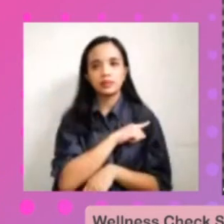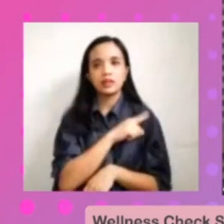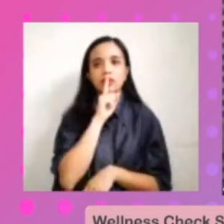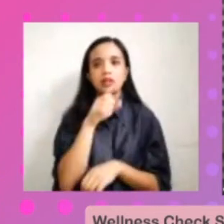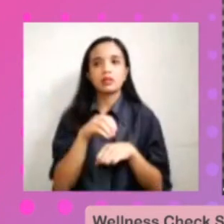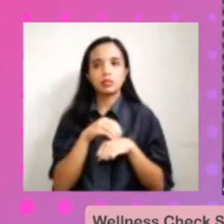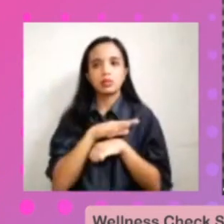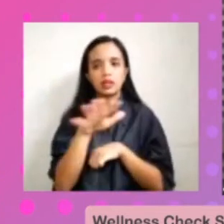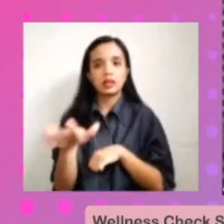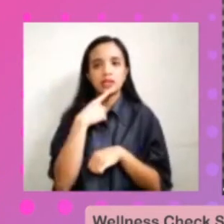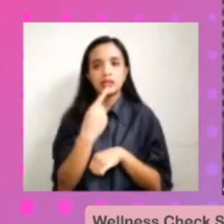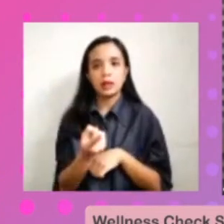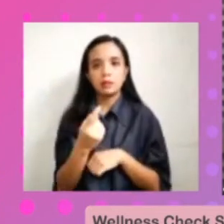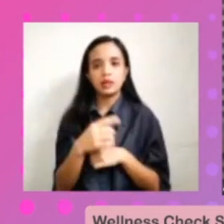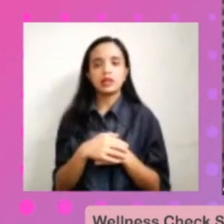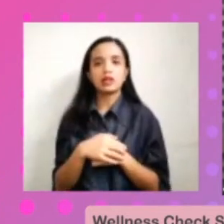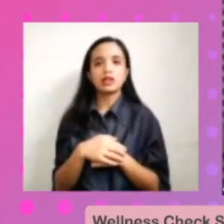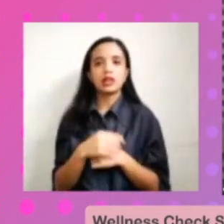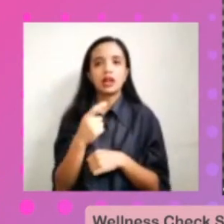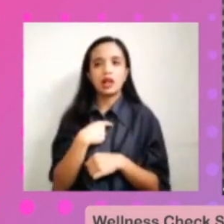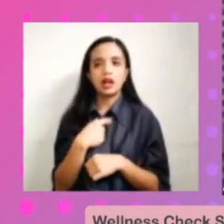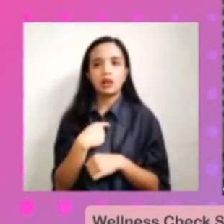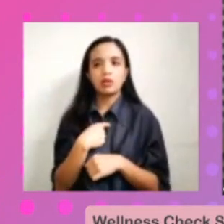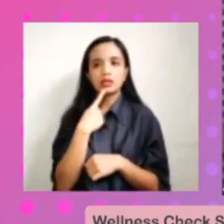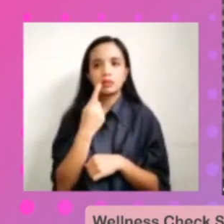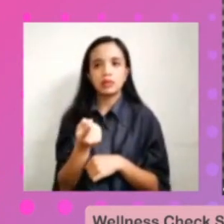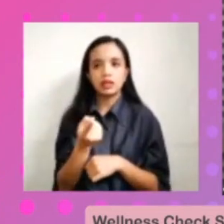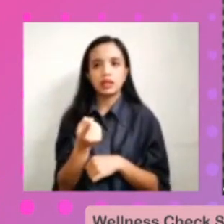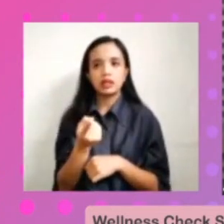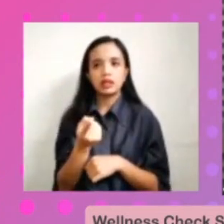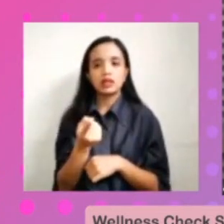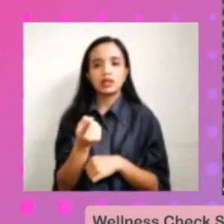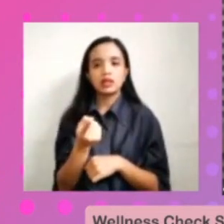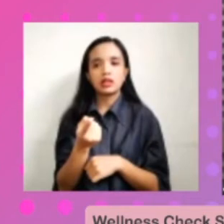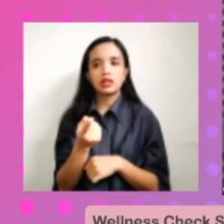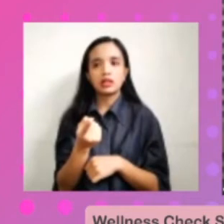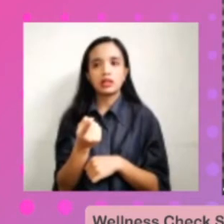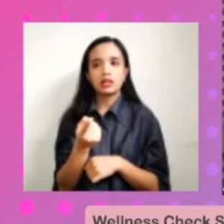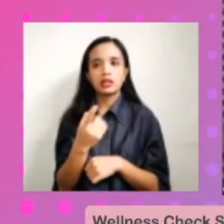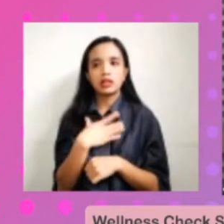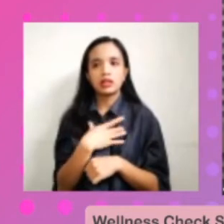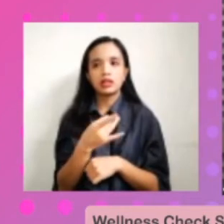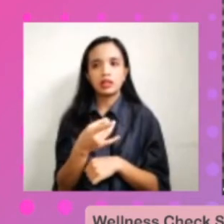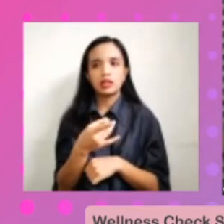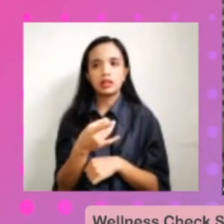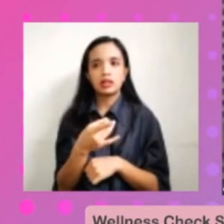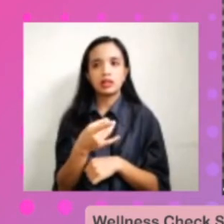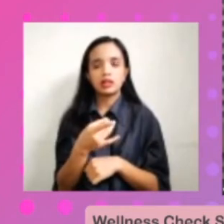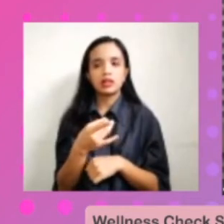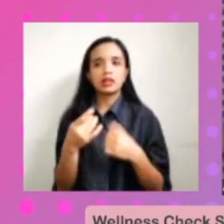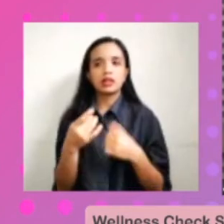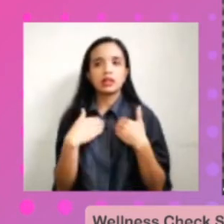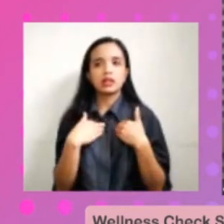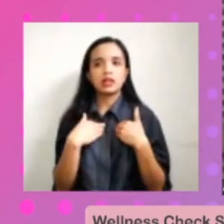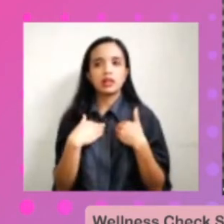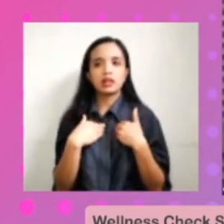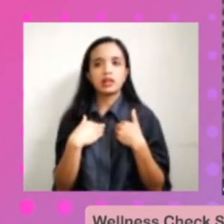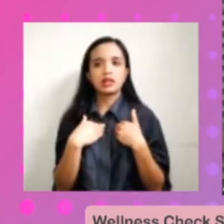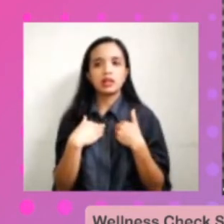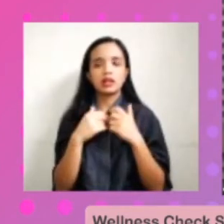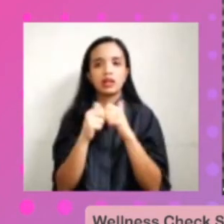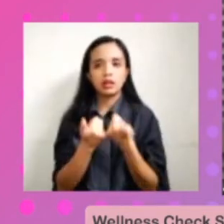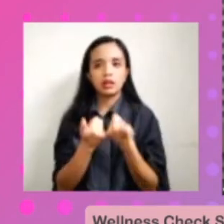But tulad ng lahat ng speakers, the emphasis is the body has something to do also with the mind. No? So yung